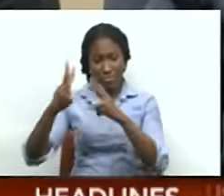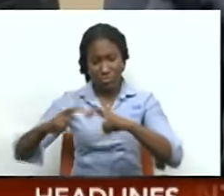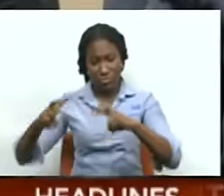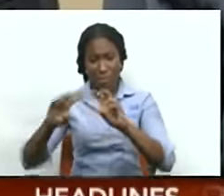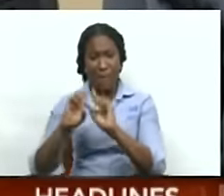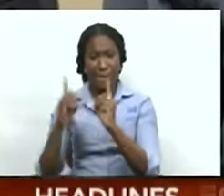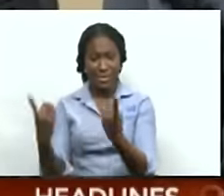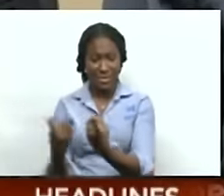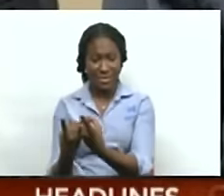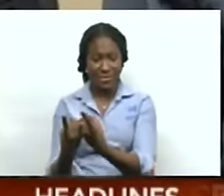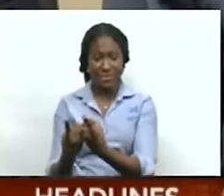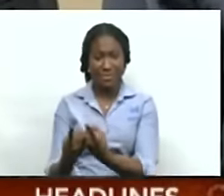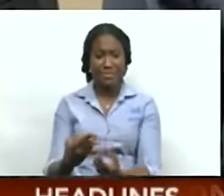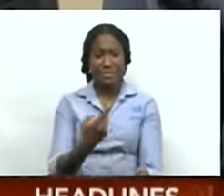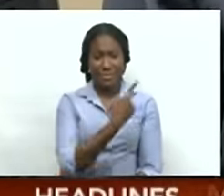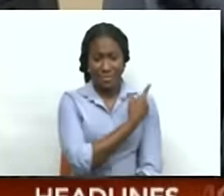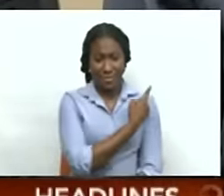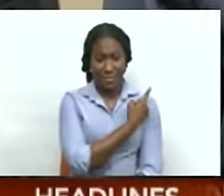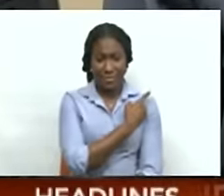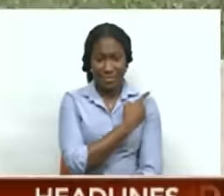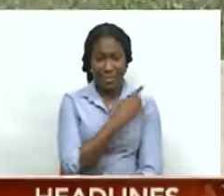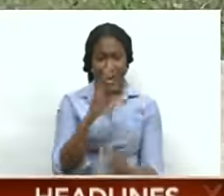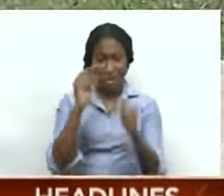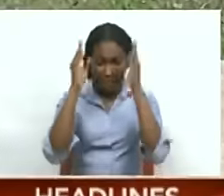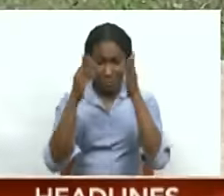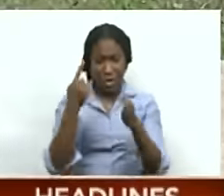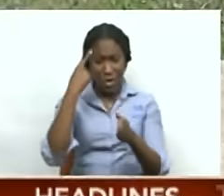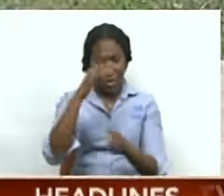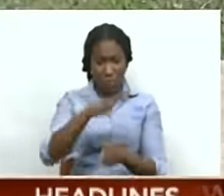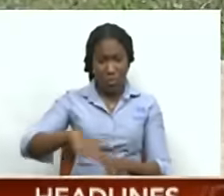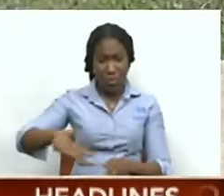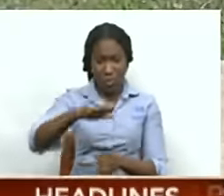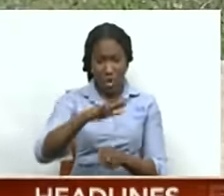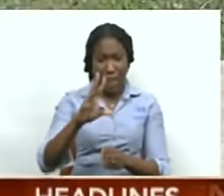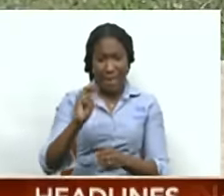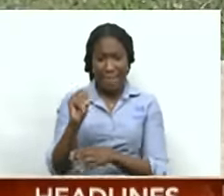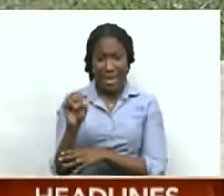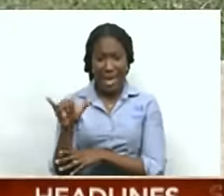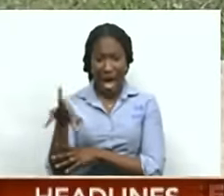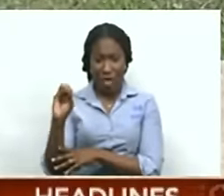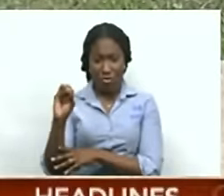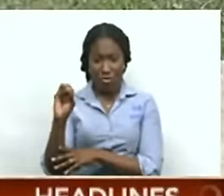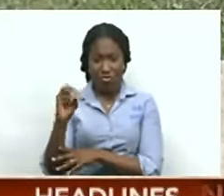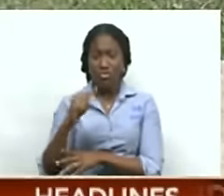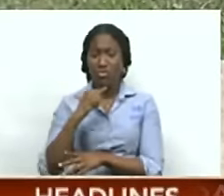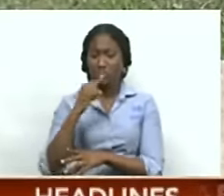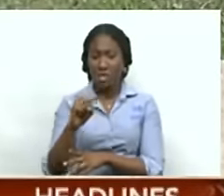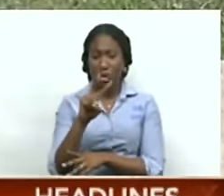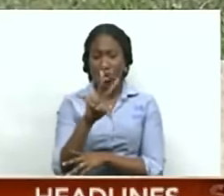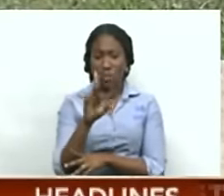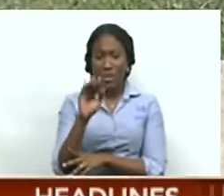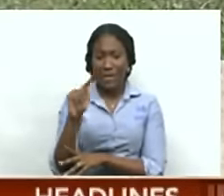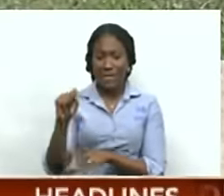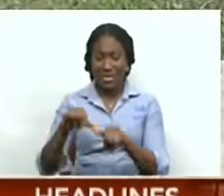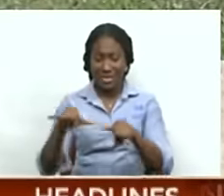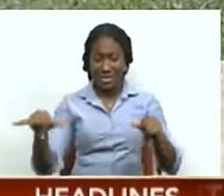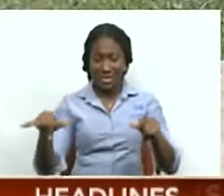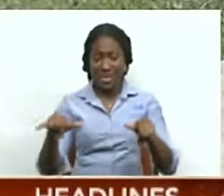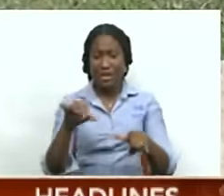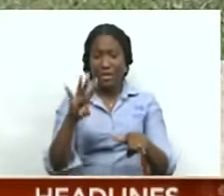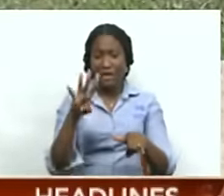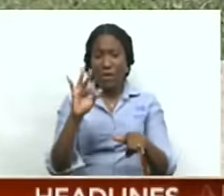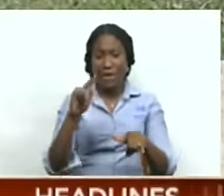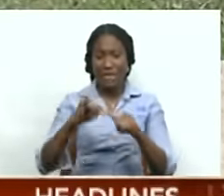MP Rushton Parry said the mud volcano was measuring 2 feet in width and 4 feet in length and was